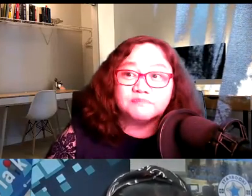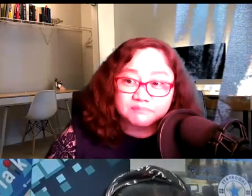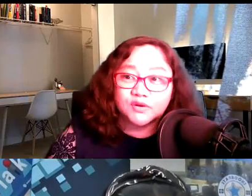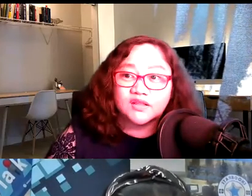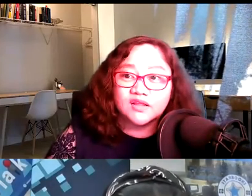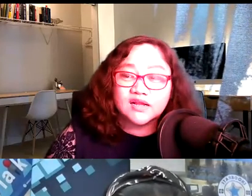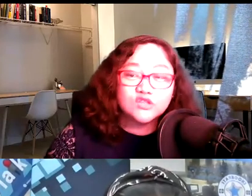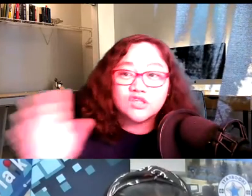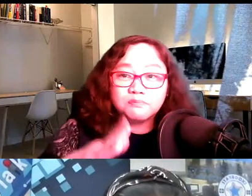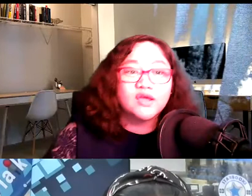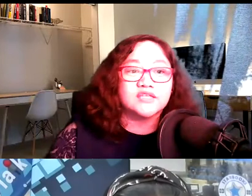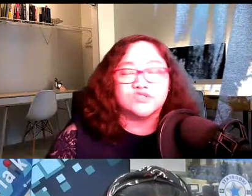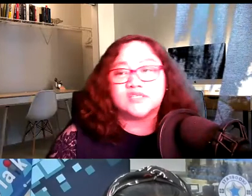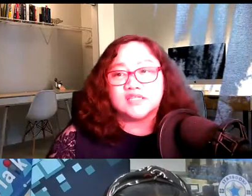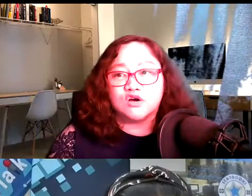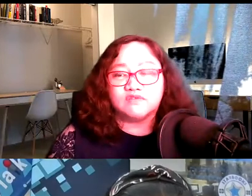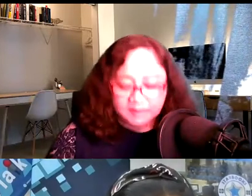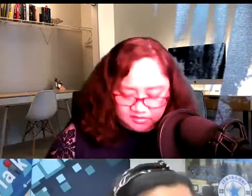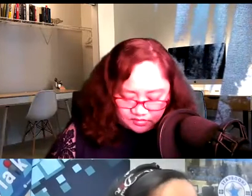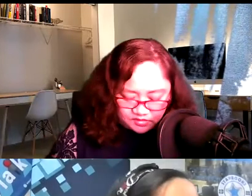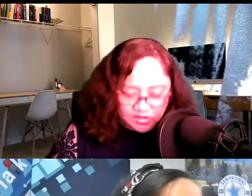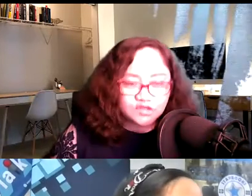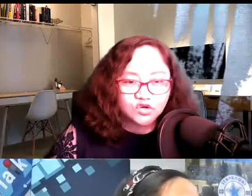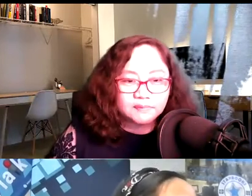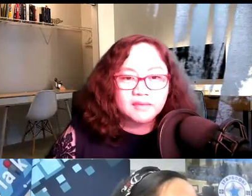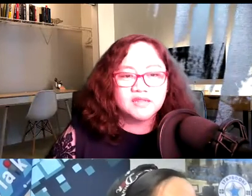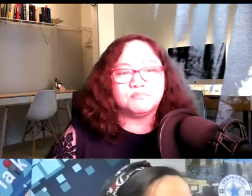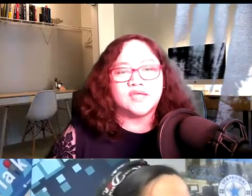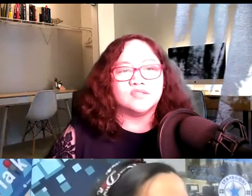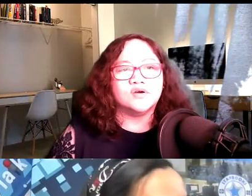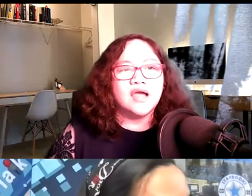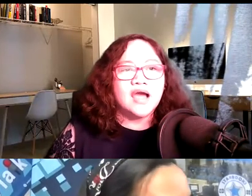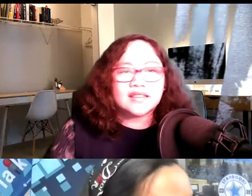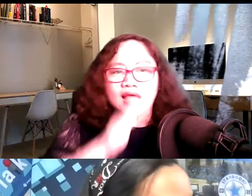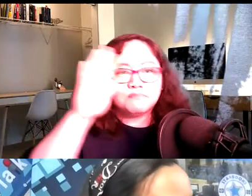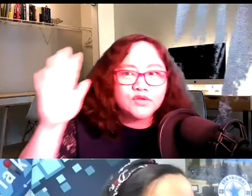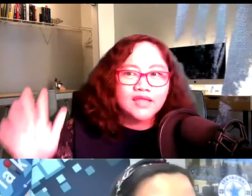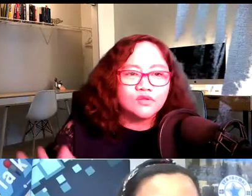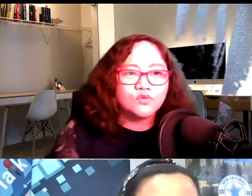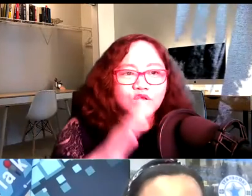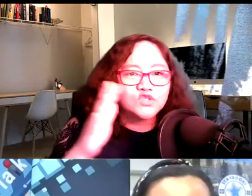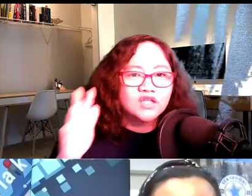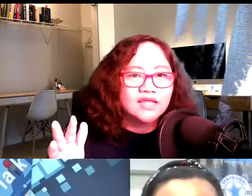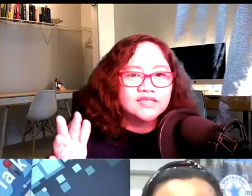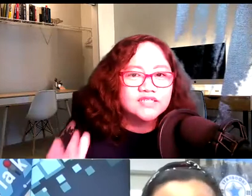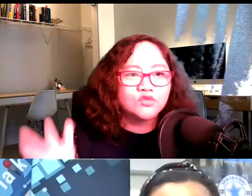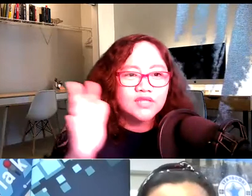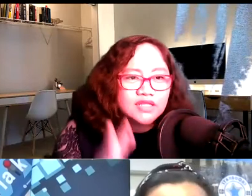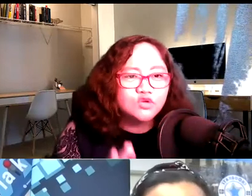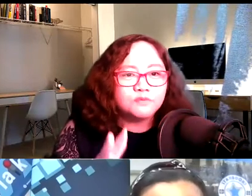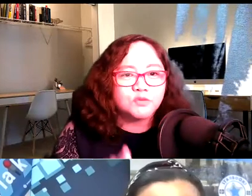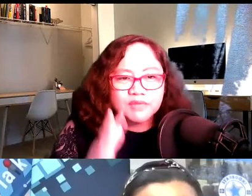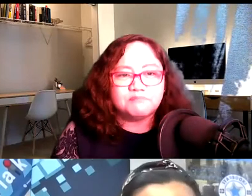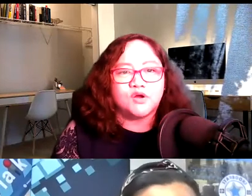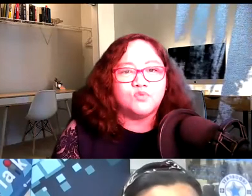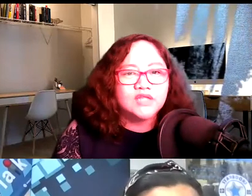transgender people. Ganun din po ang Quezon City government, no? So iba-iba rin po 'yan, no? At lahat po 'yan, no, we also acknowledge that within